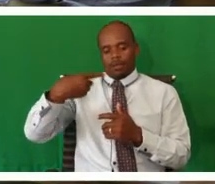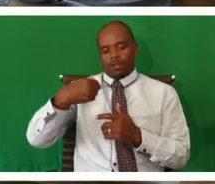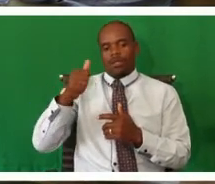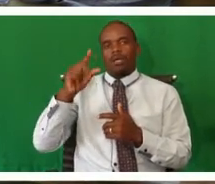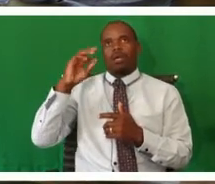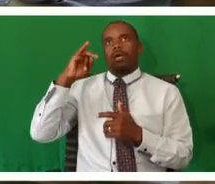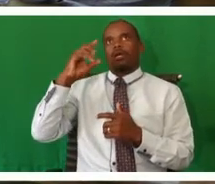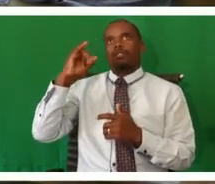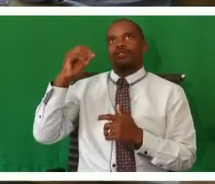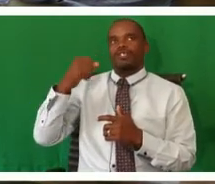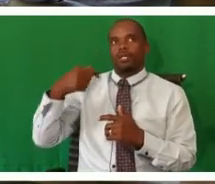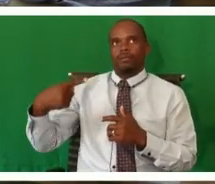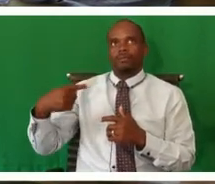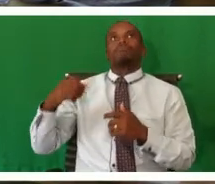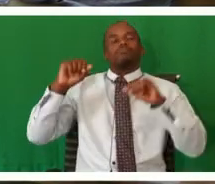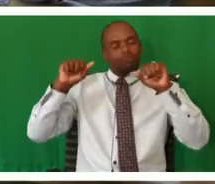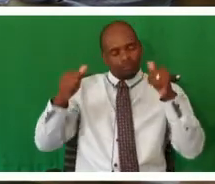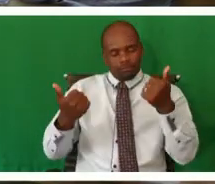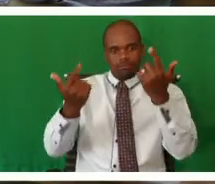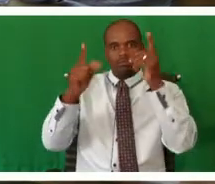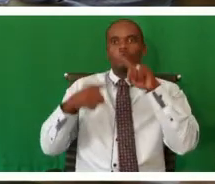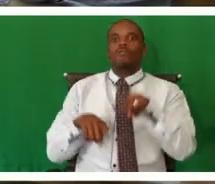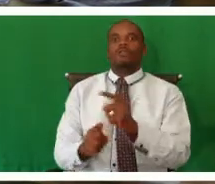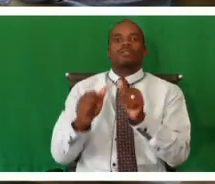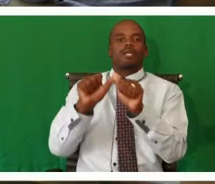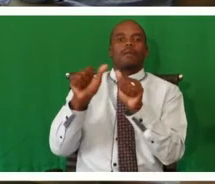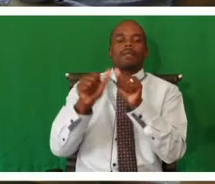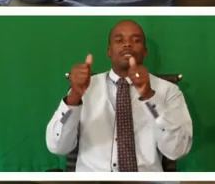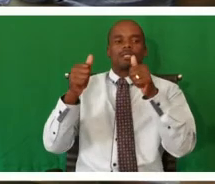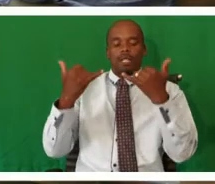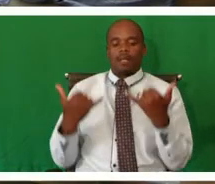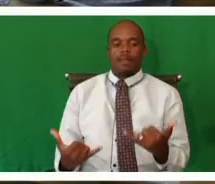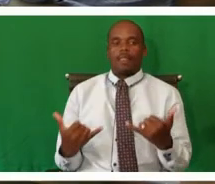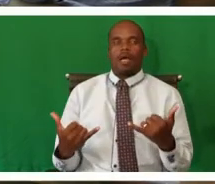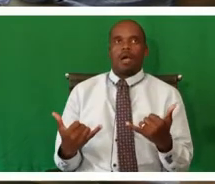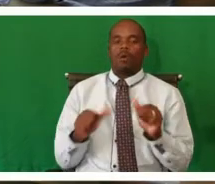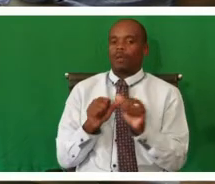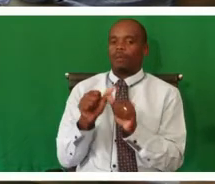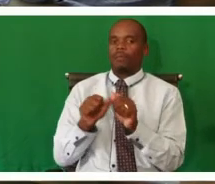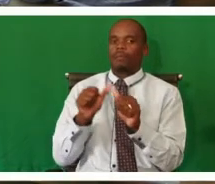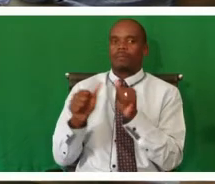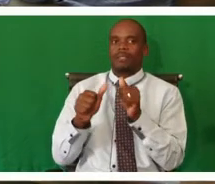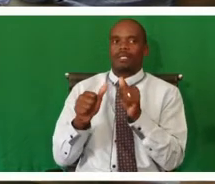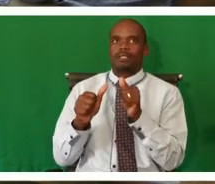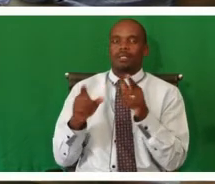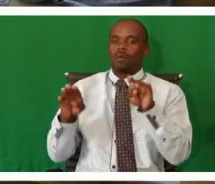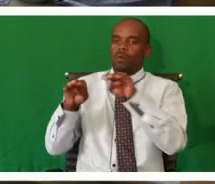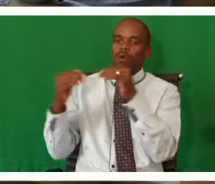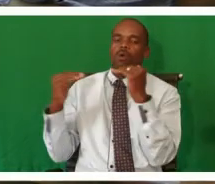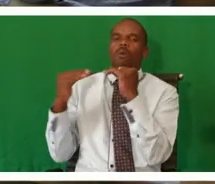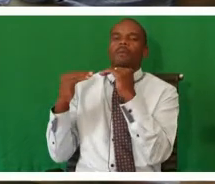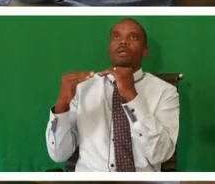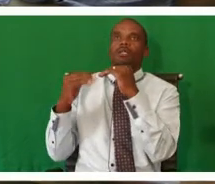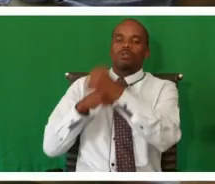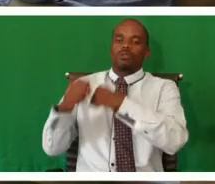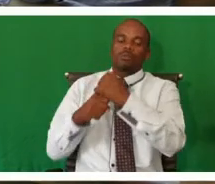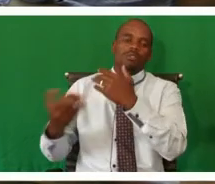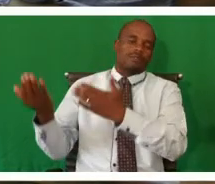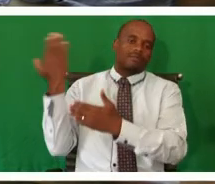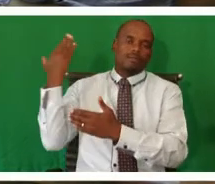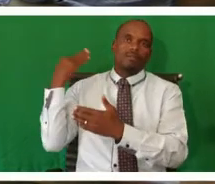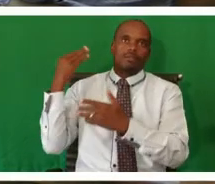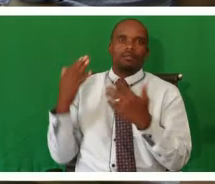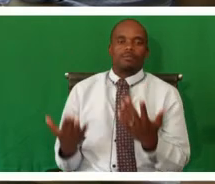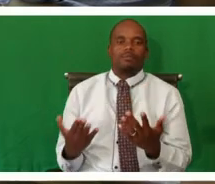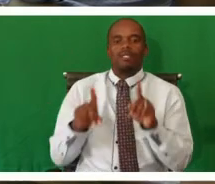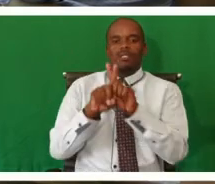Things are better now. At least re bitrinyana o tshwane le selemo se fetileng. At municipalities, things are still